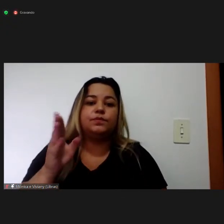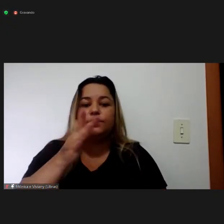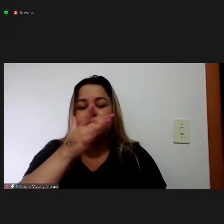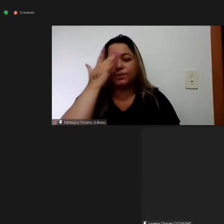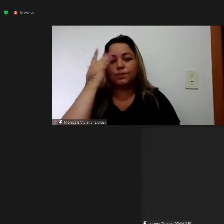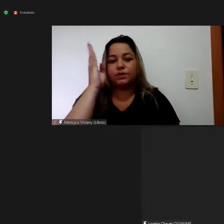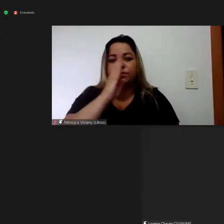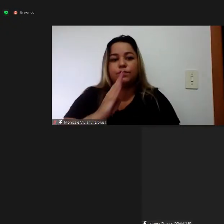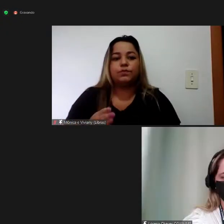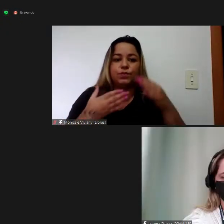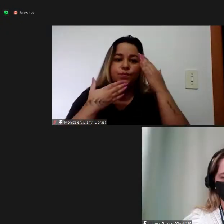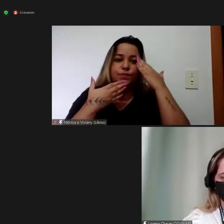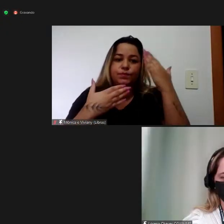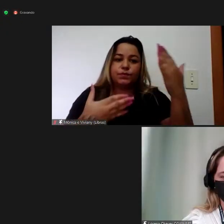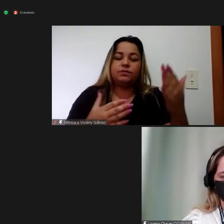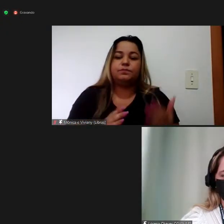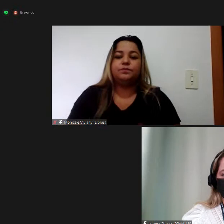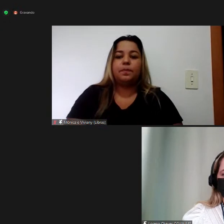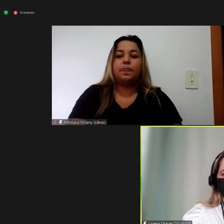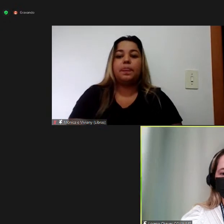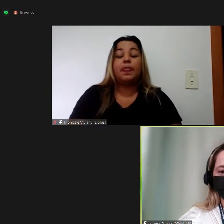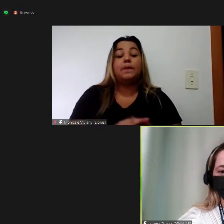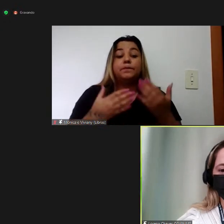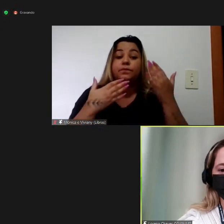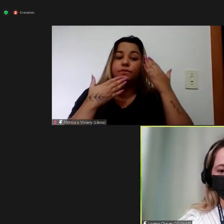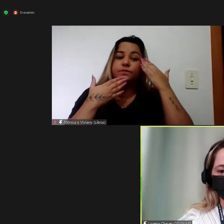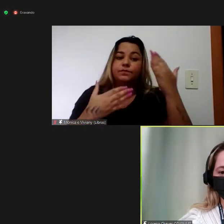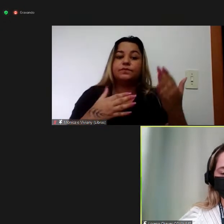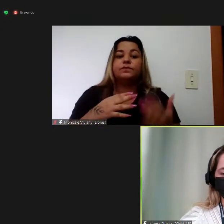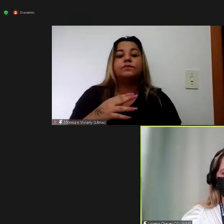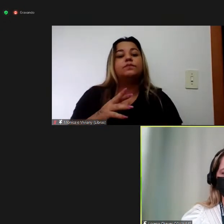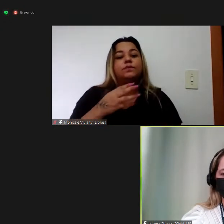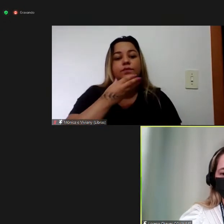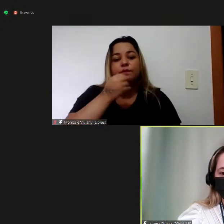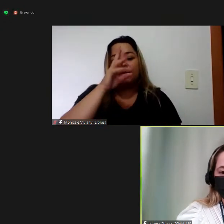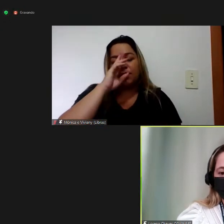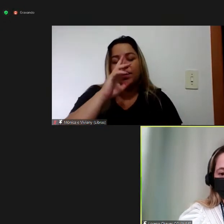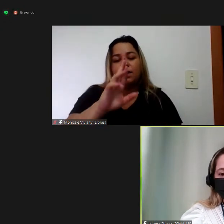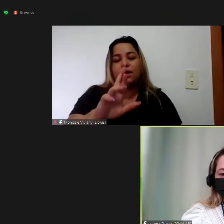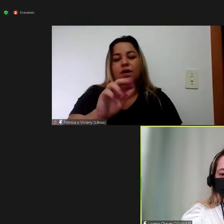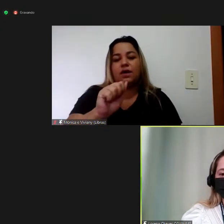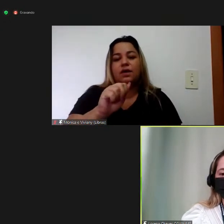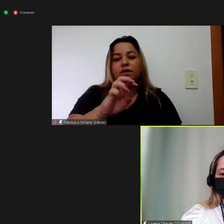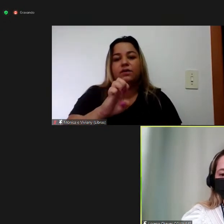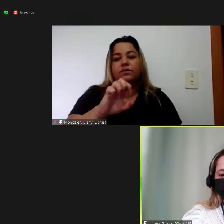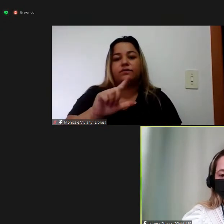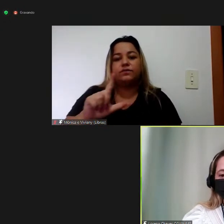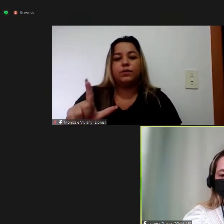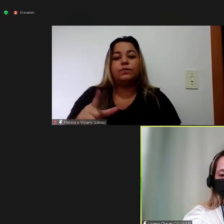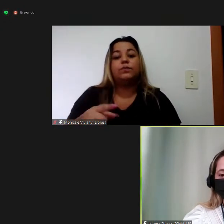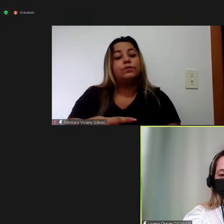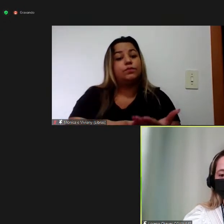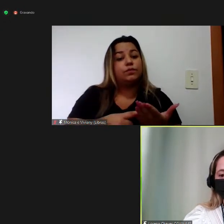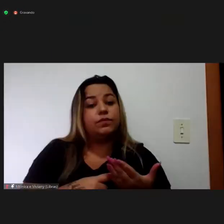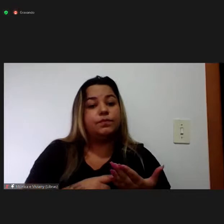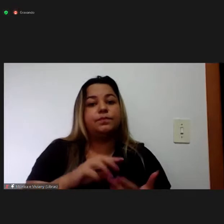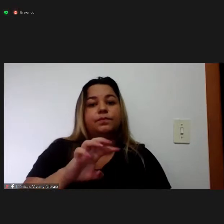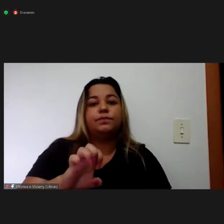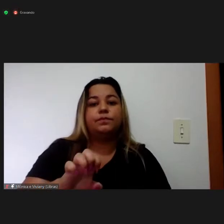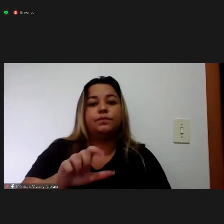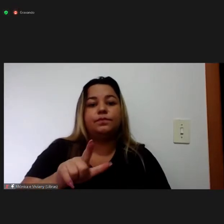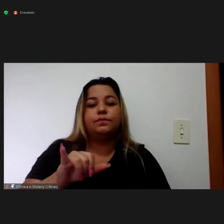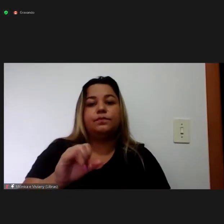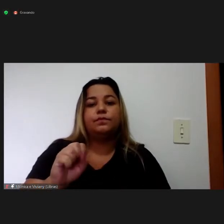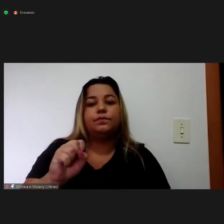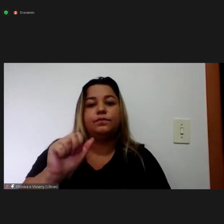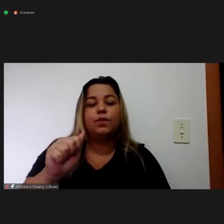population. Thank you very much. Muito obrigada, senhor Rafael. Thank you, Mr. Rafael. Agora, a We senhora now Geisa invite Pedro,